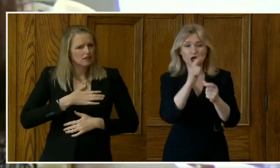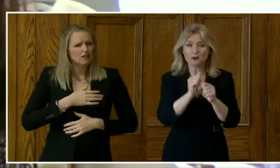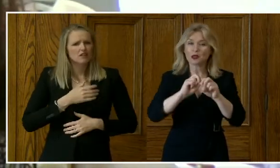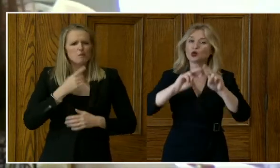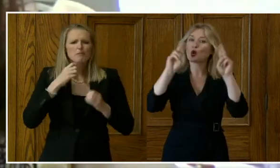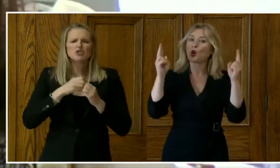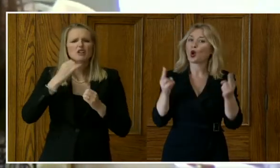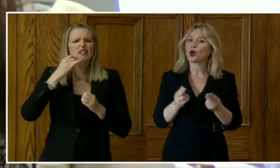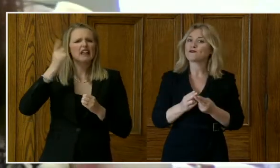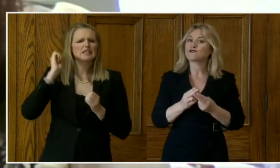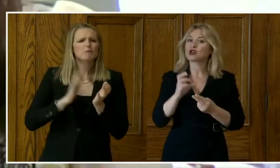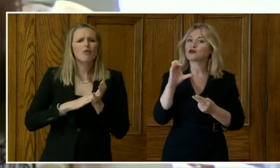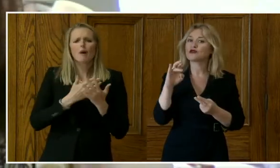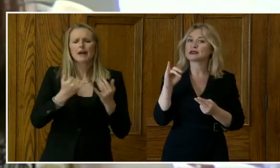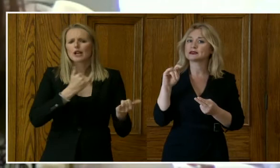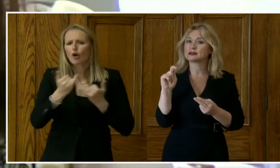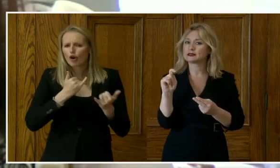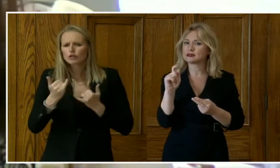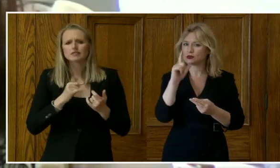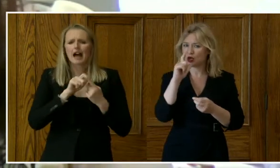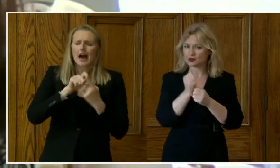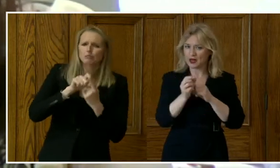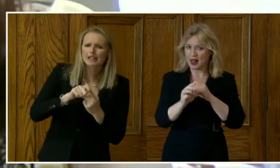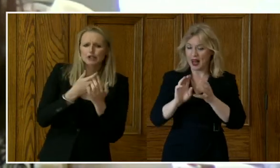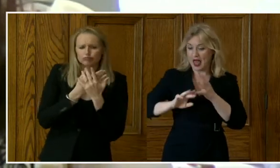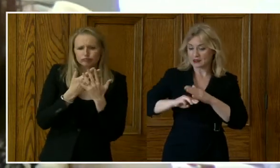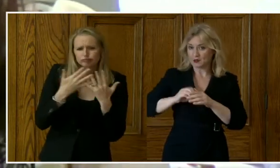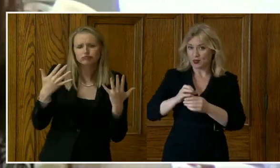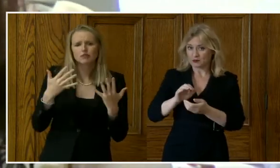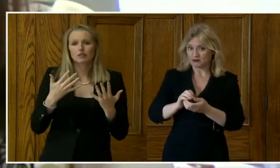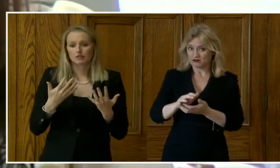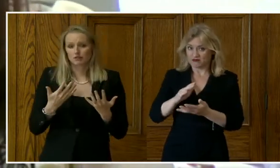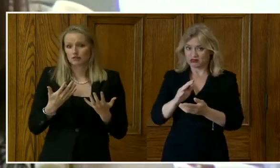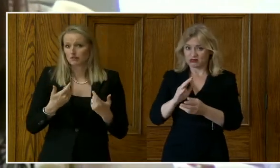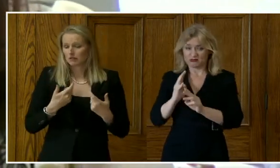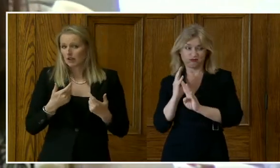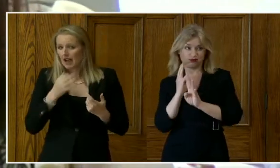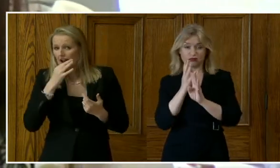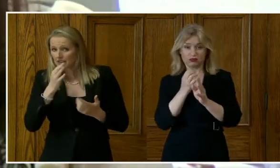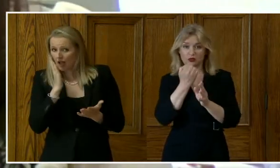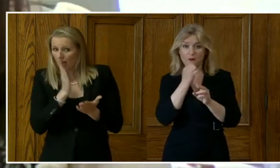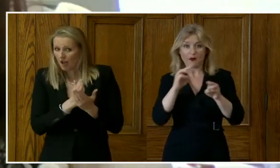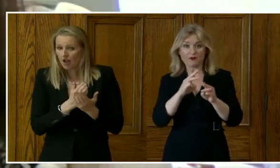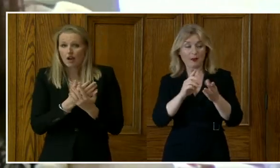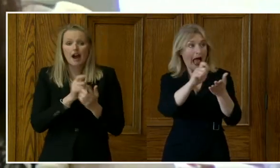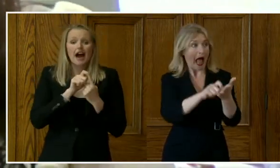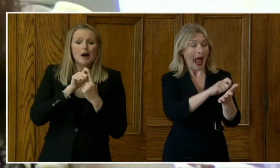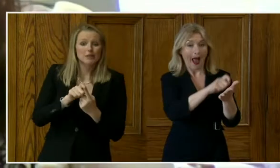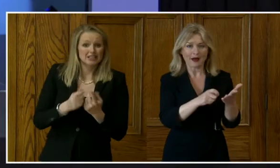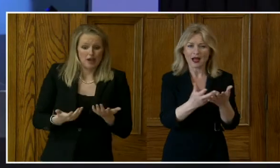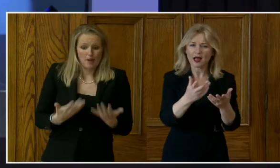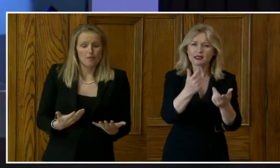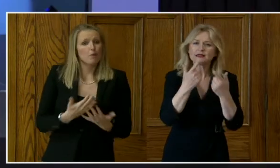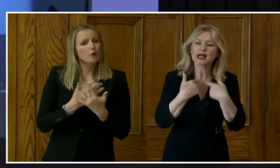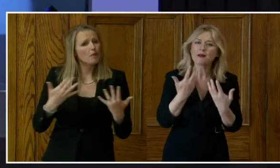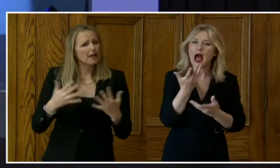month about the number of calls and applications that have been processed, but it'd be good to see what the actual figure in terms of those applications right now is. Thank